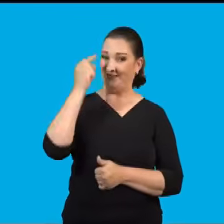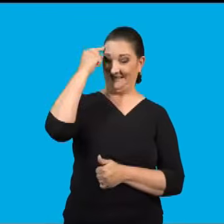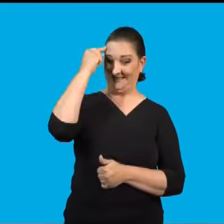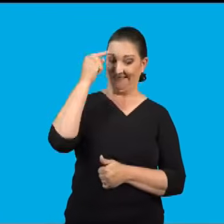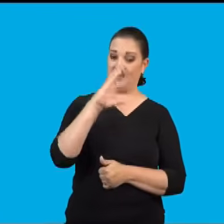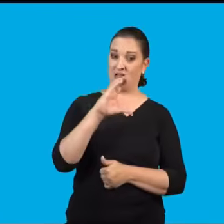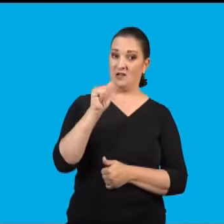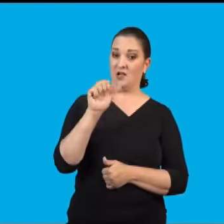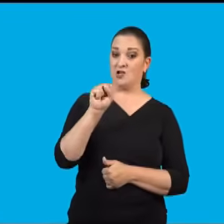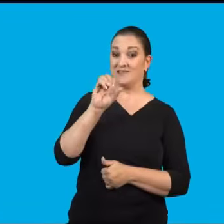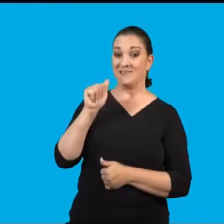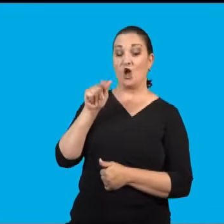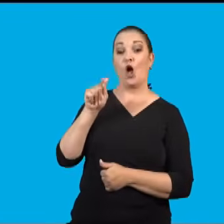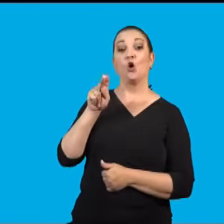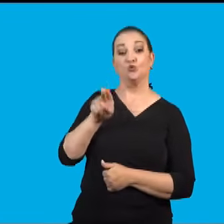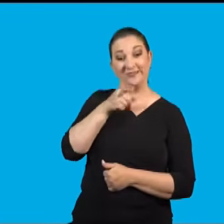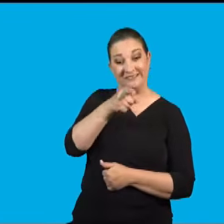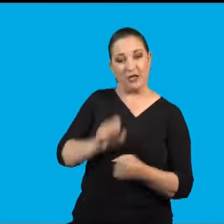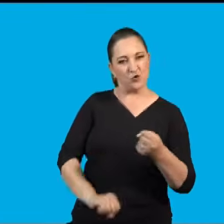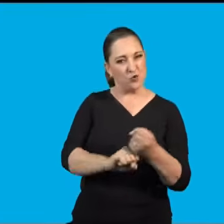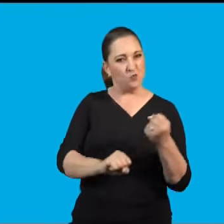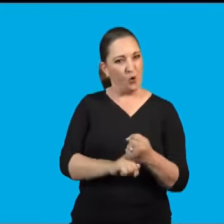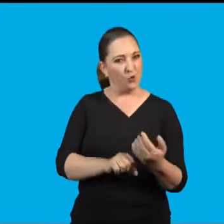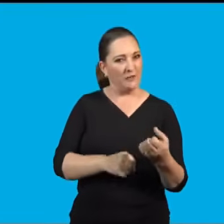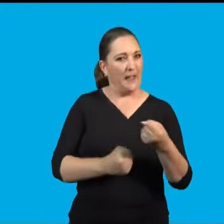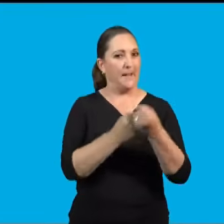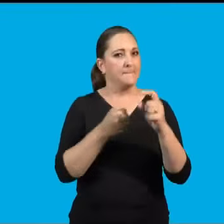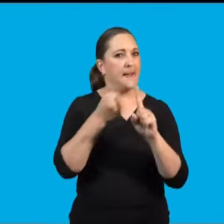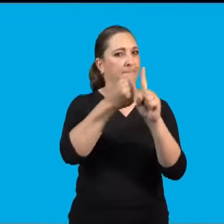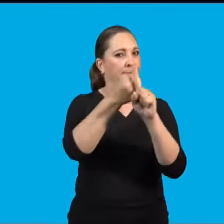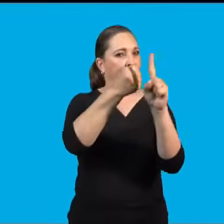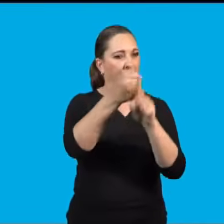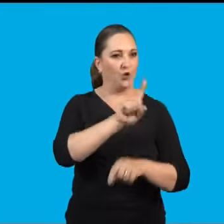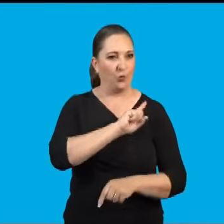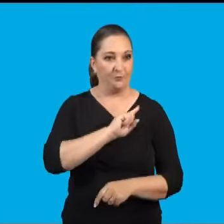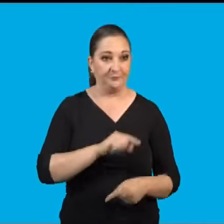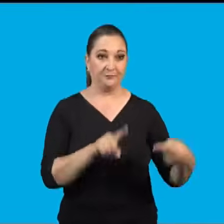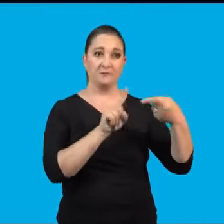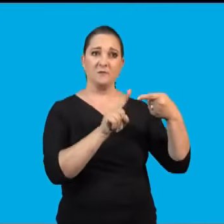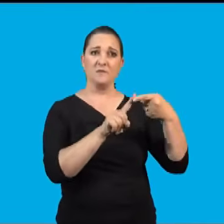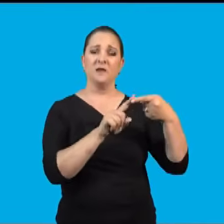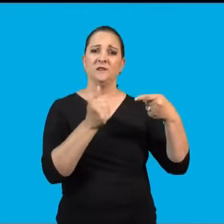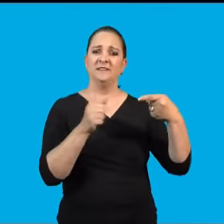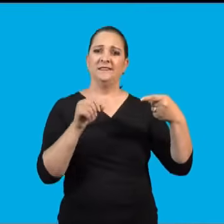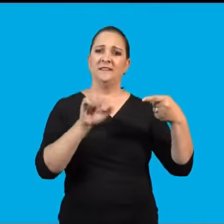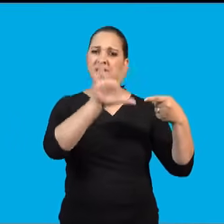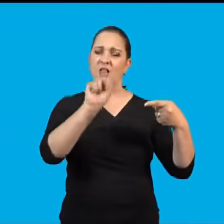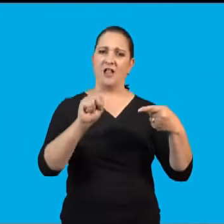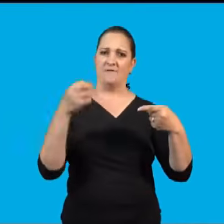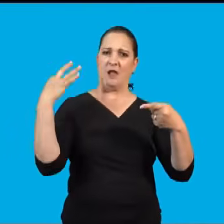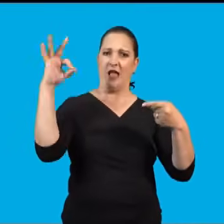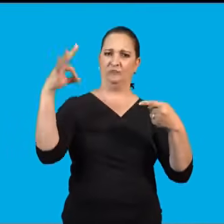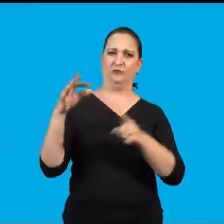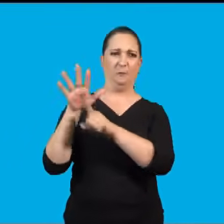supported that campaign. Possible solution or response: to put pressure on the South African government